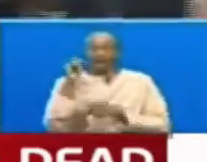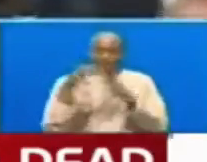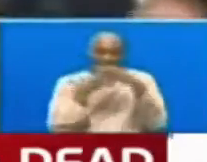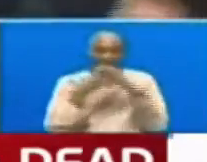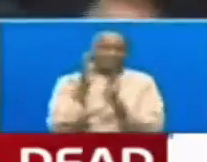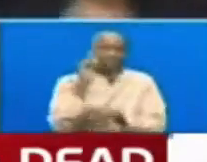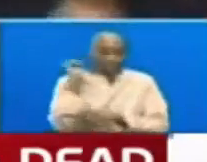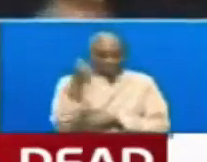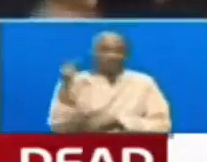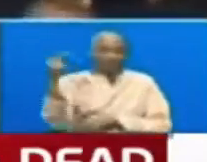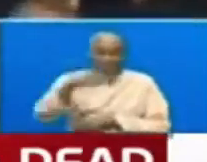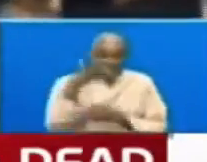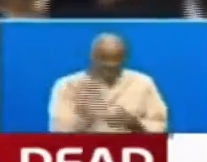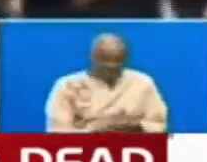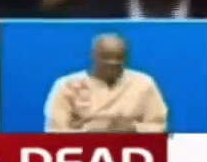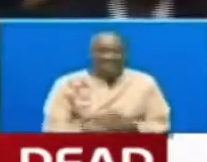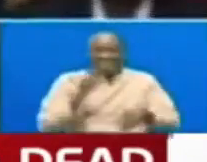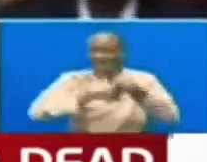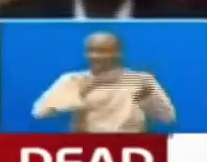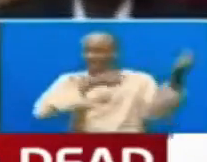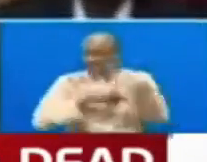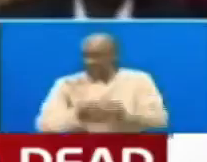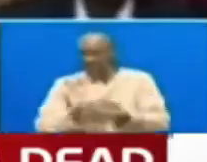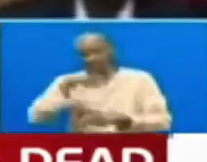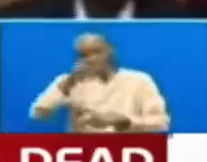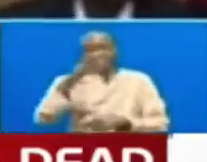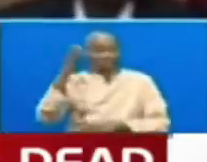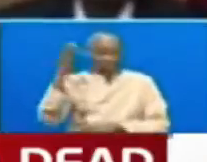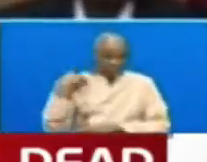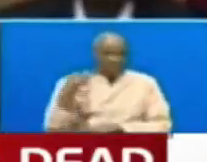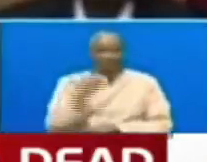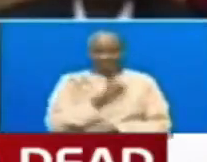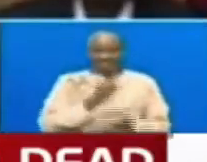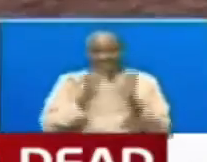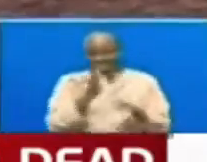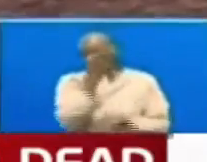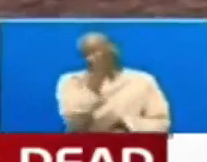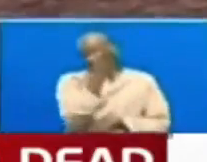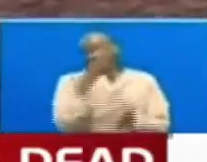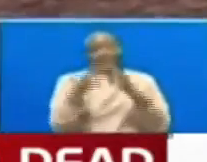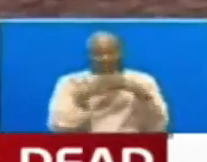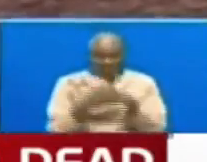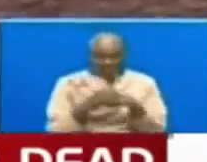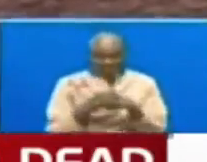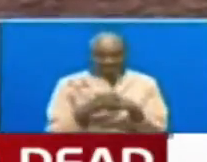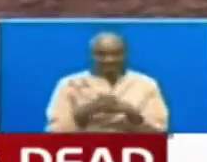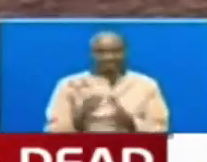stepped in this home in Kogelo was when he was the Illinois senator in